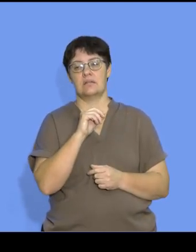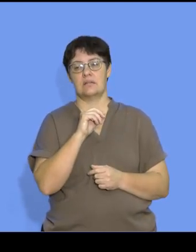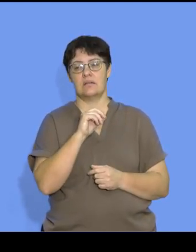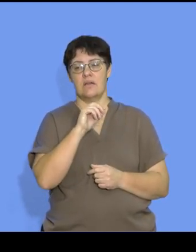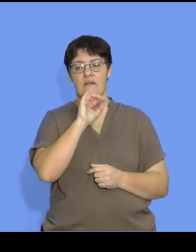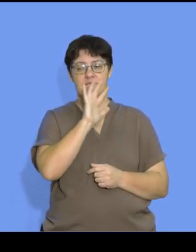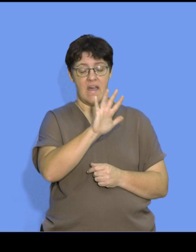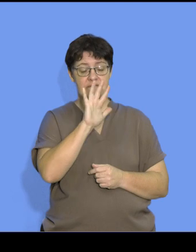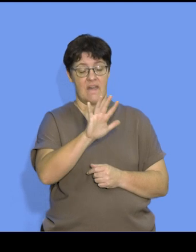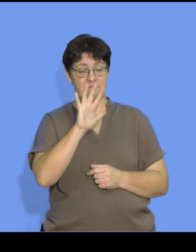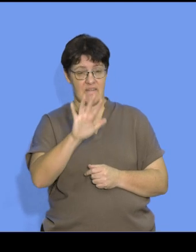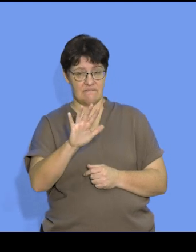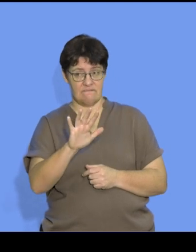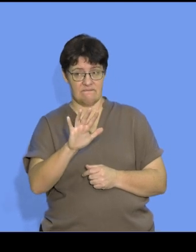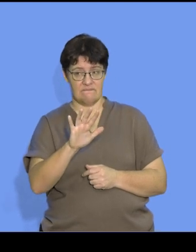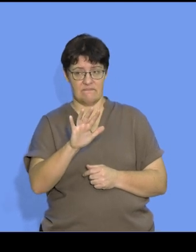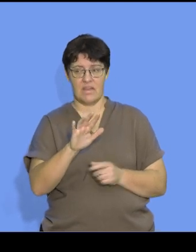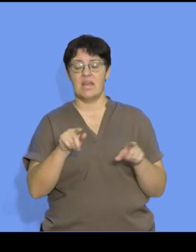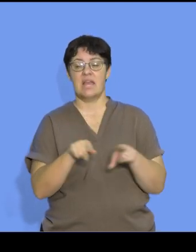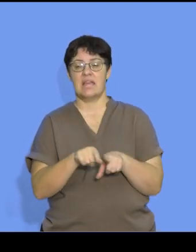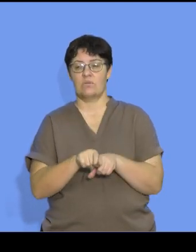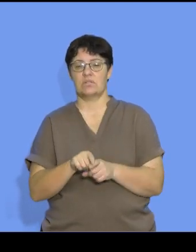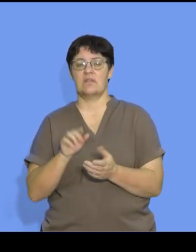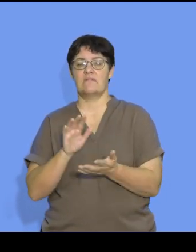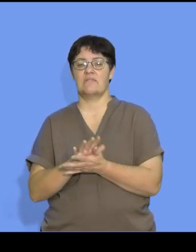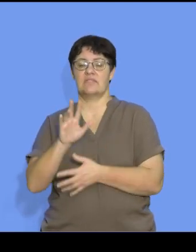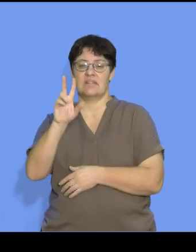555 is equal to 15n.